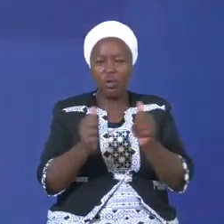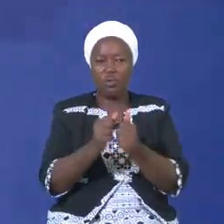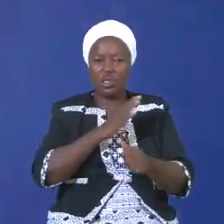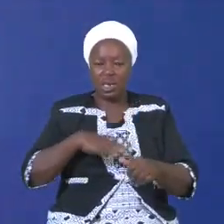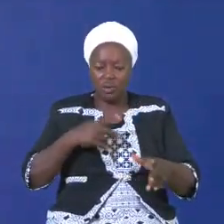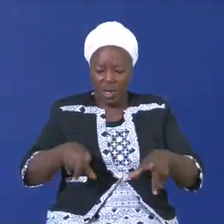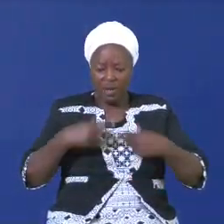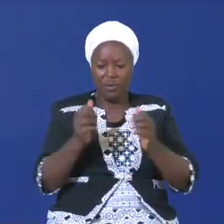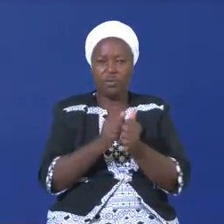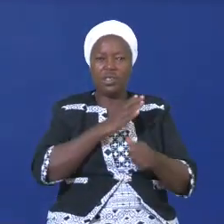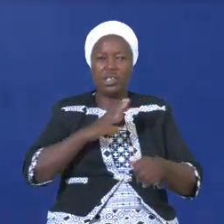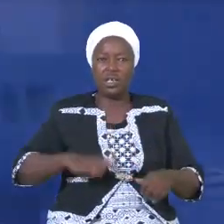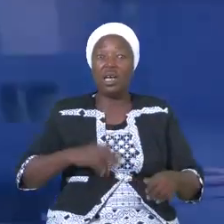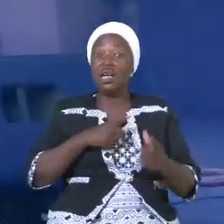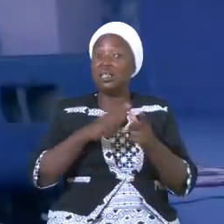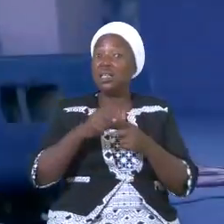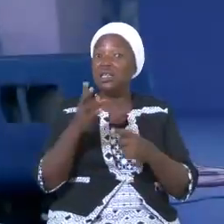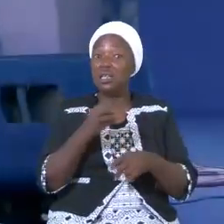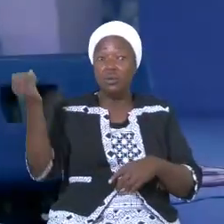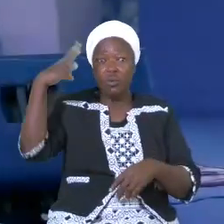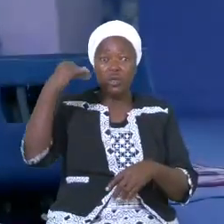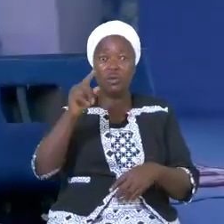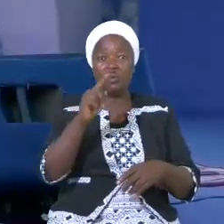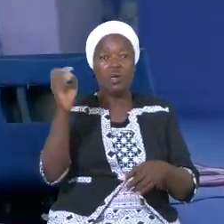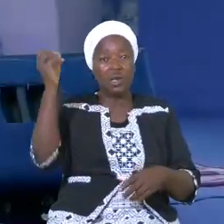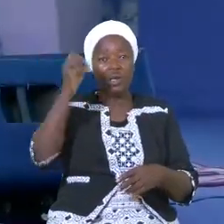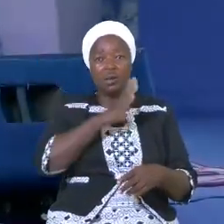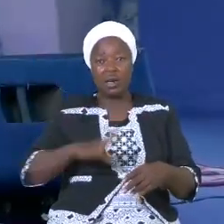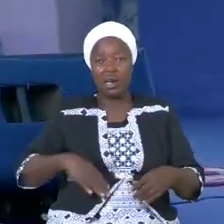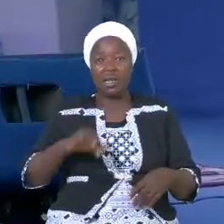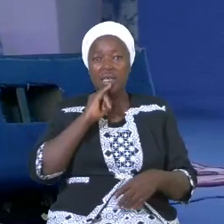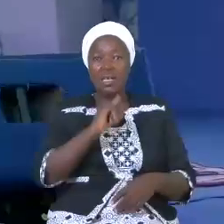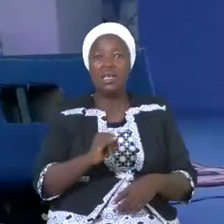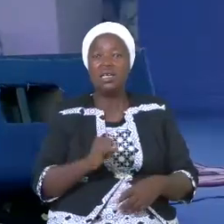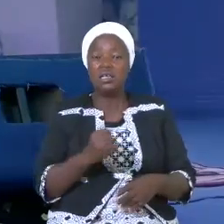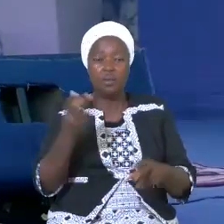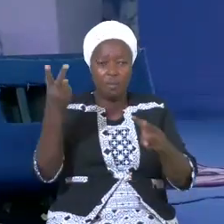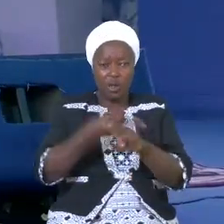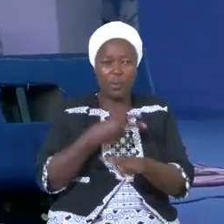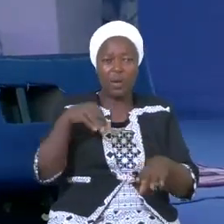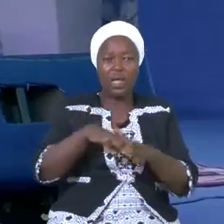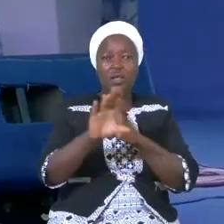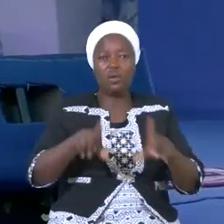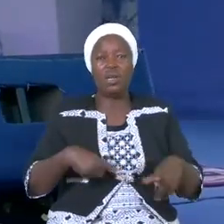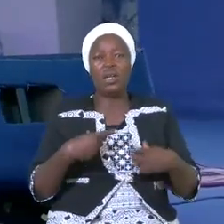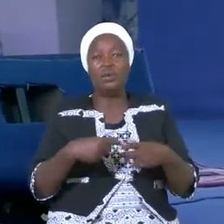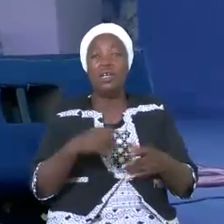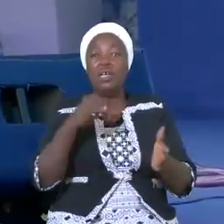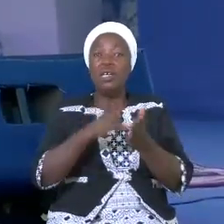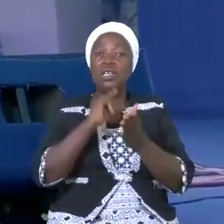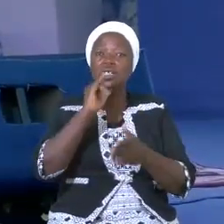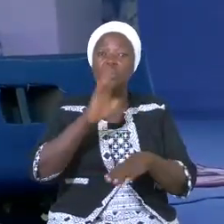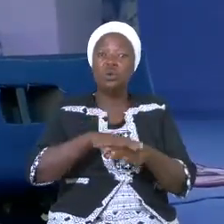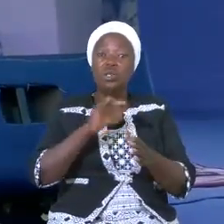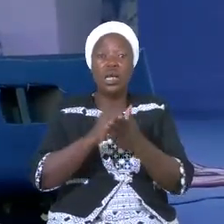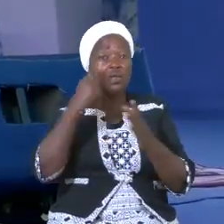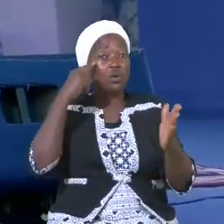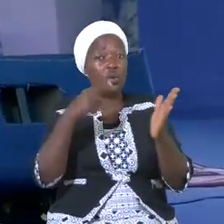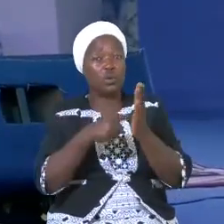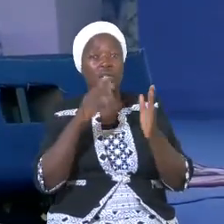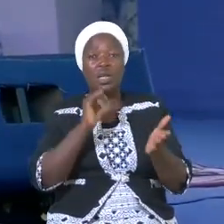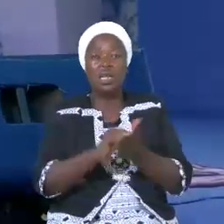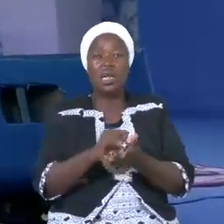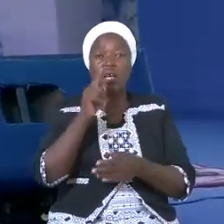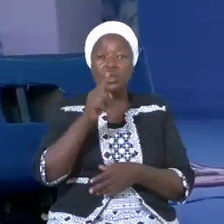with christ and the grace of christ is being multiplied in your life it is on that condition you'll be a